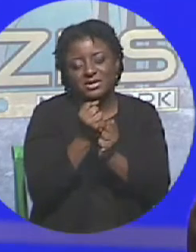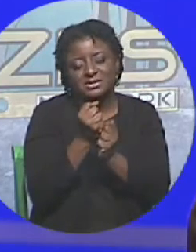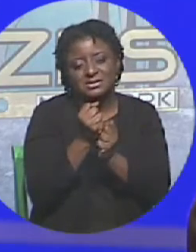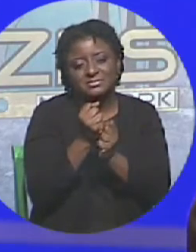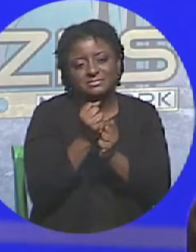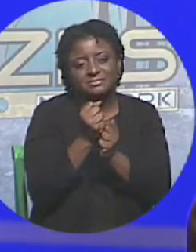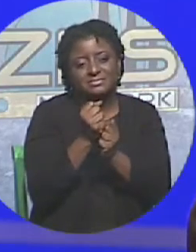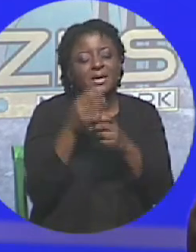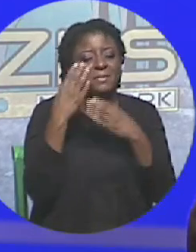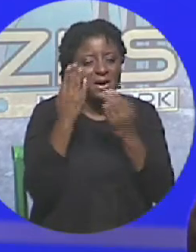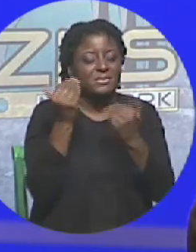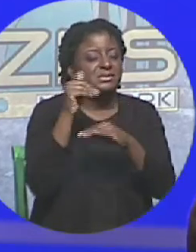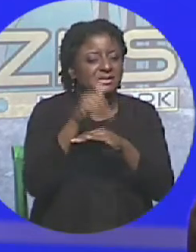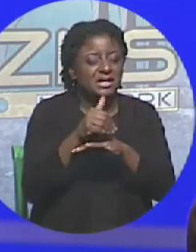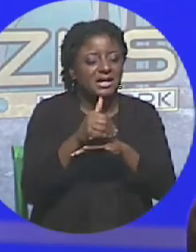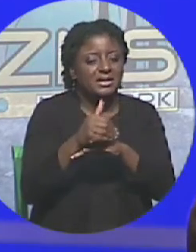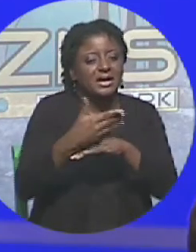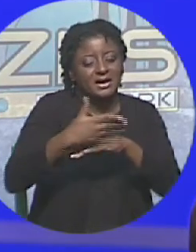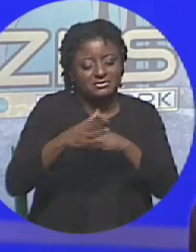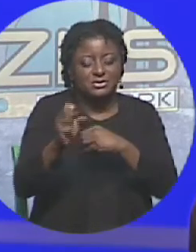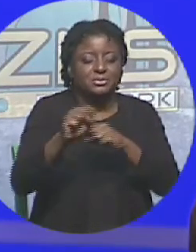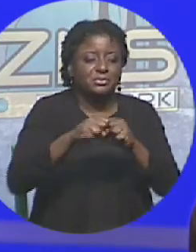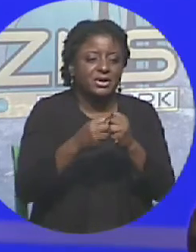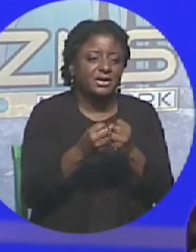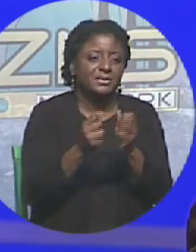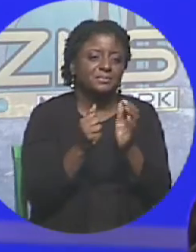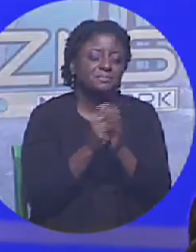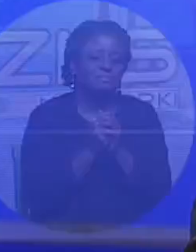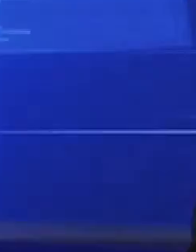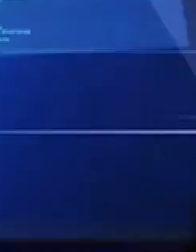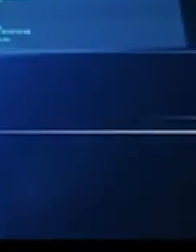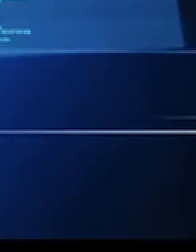sports. Stay tuned. The Bahamas Tonight comes back after the break.